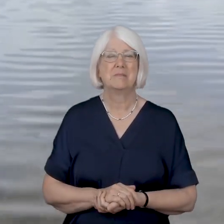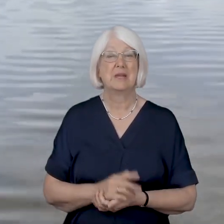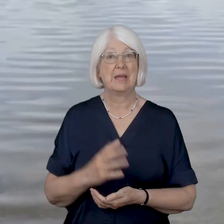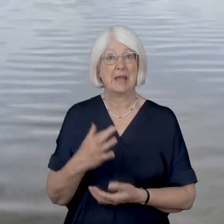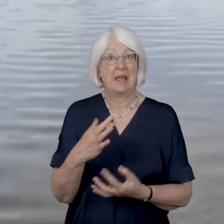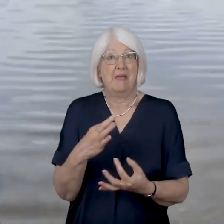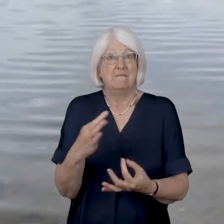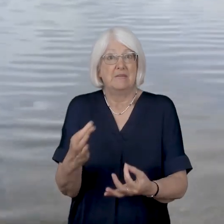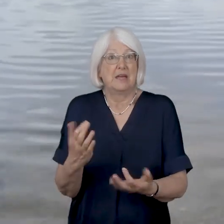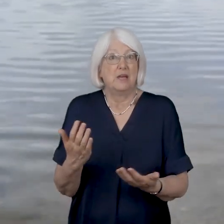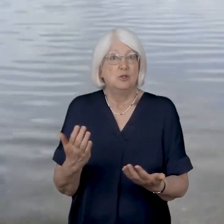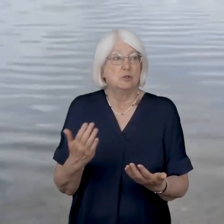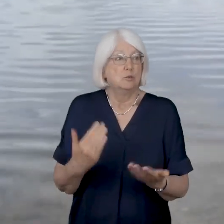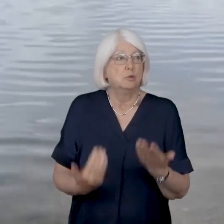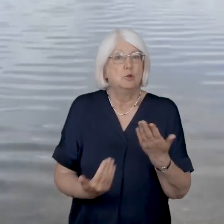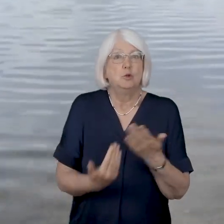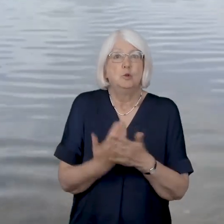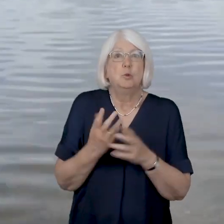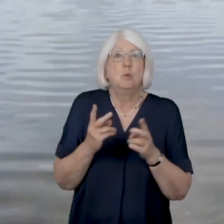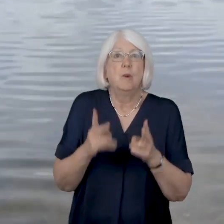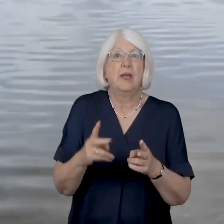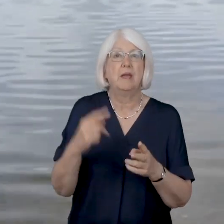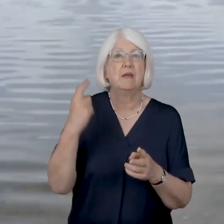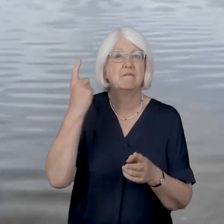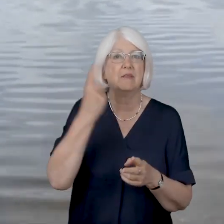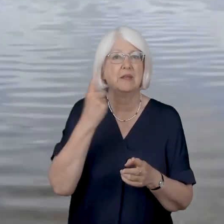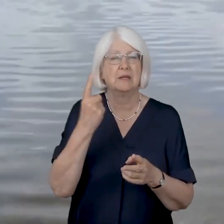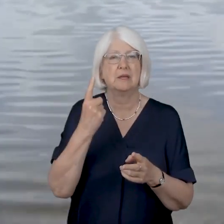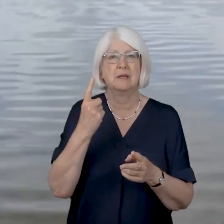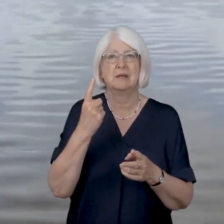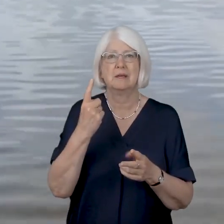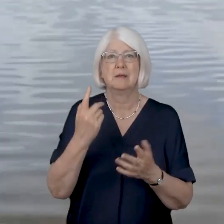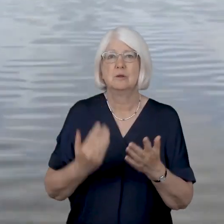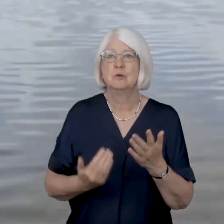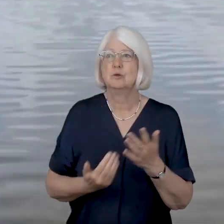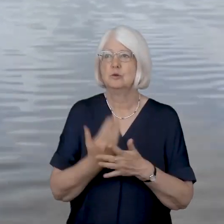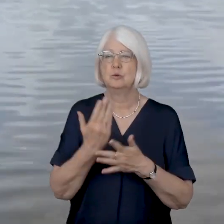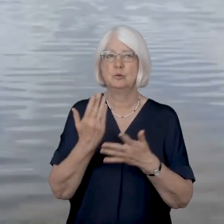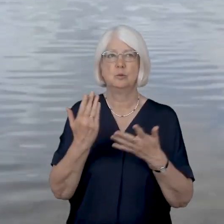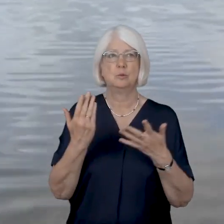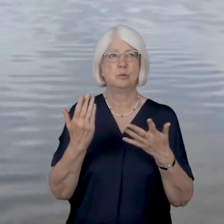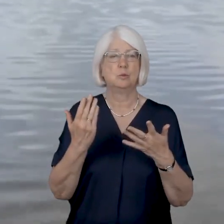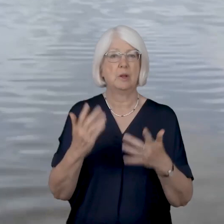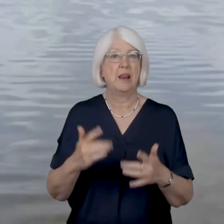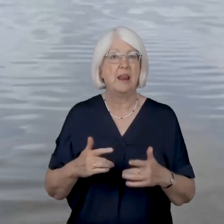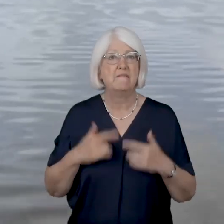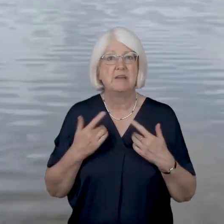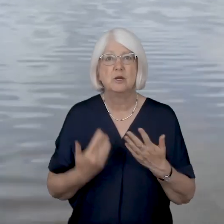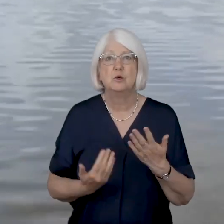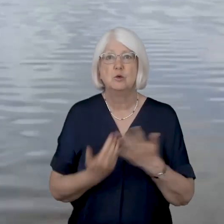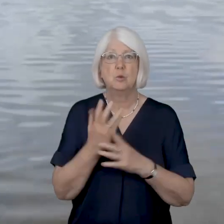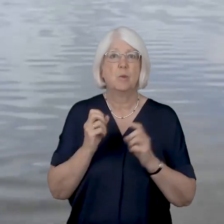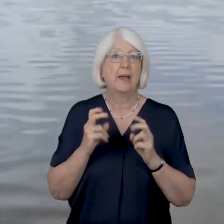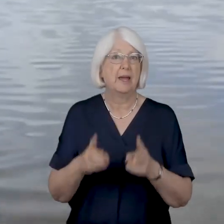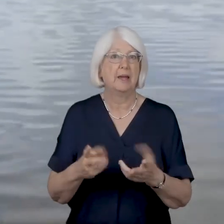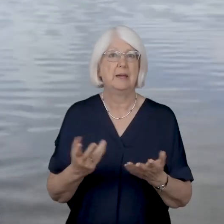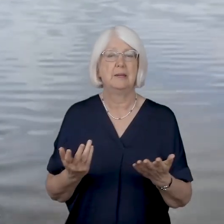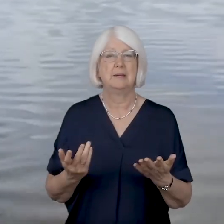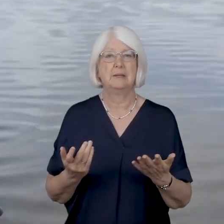an invitation to a new way of thinking, a new way of living,